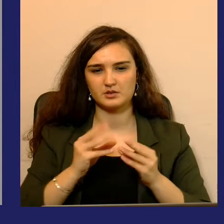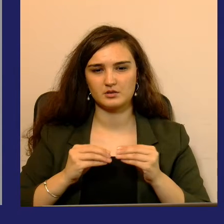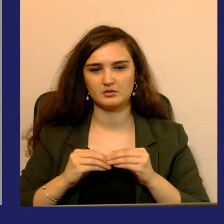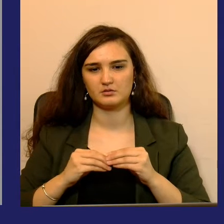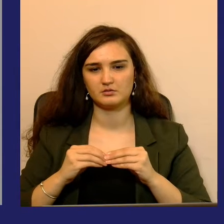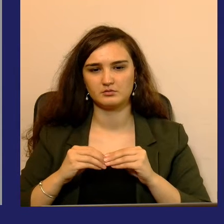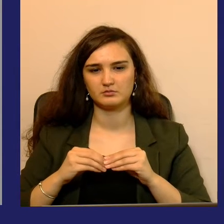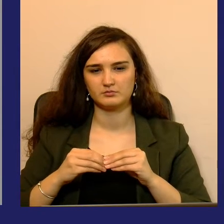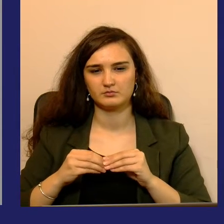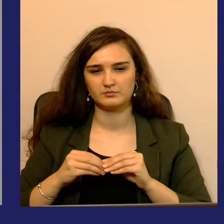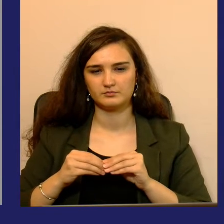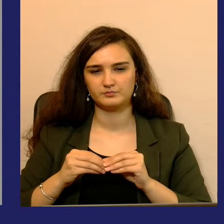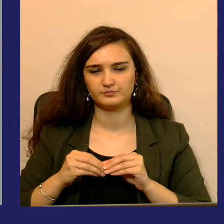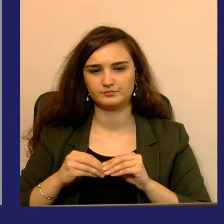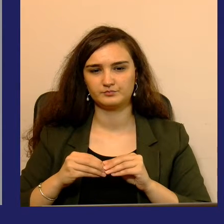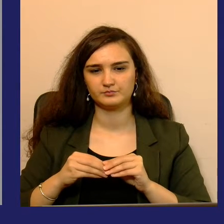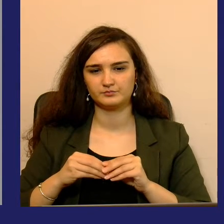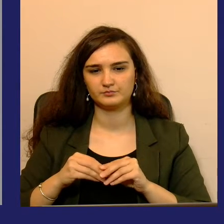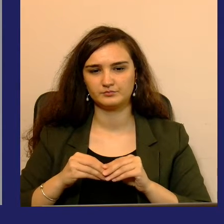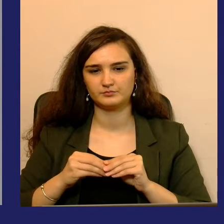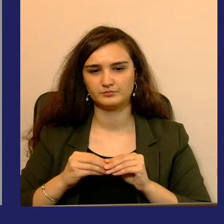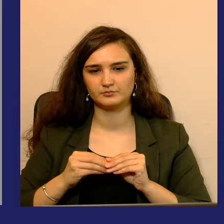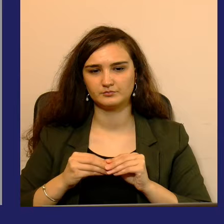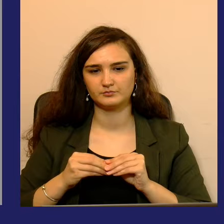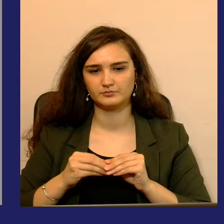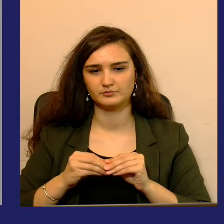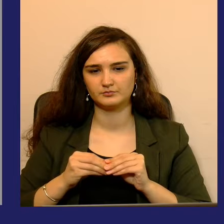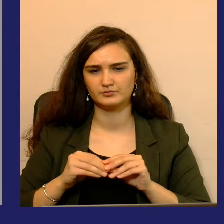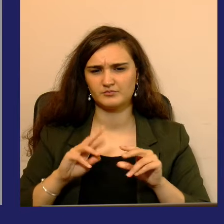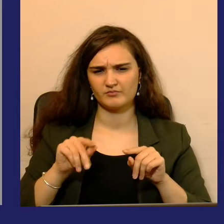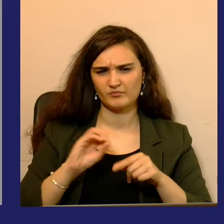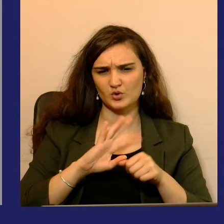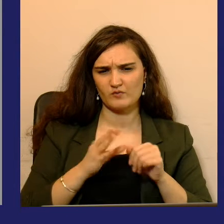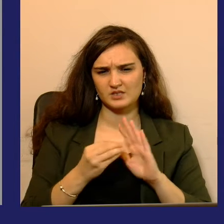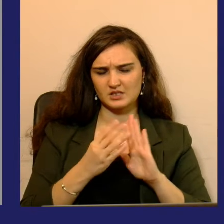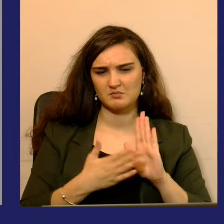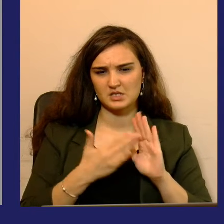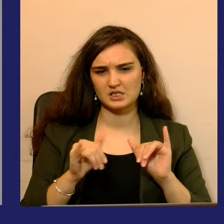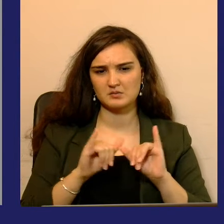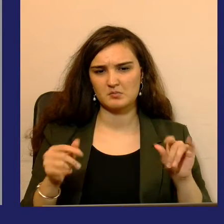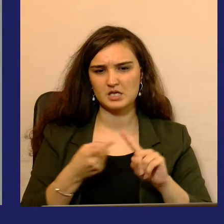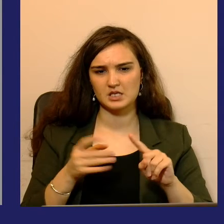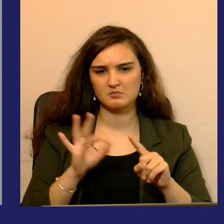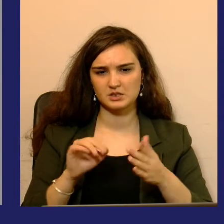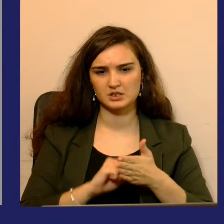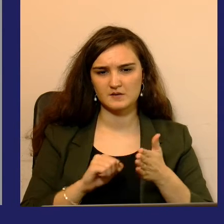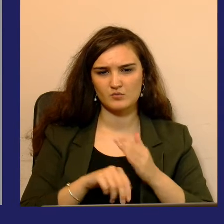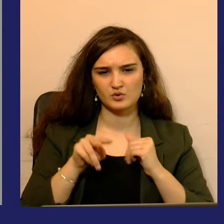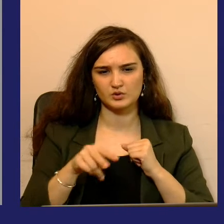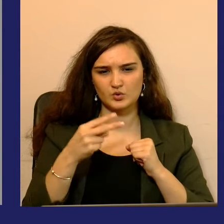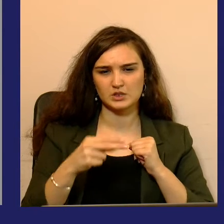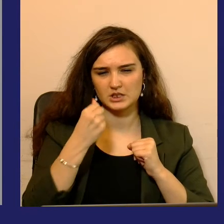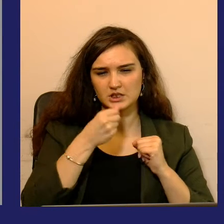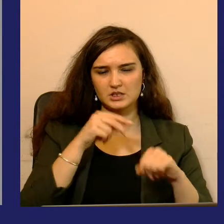of the worldwide COVID-19 pandemic, the 2020 parliamentary elections are led by